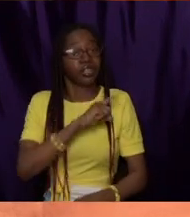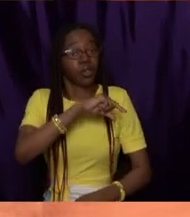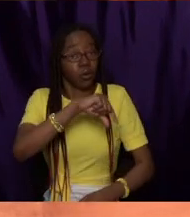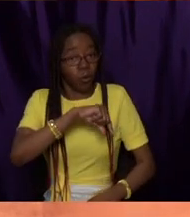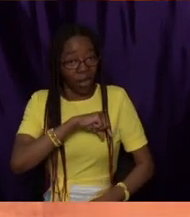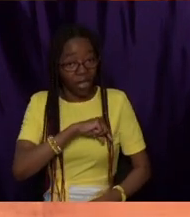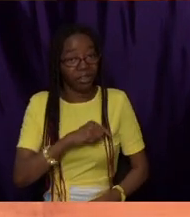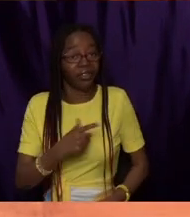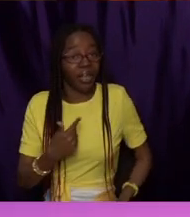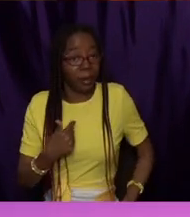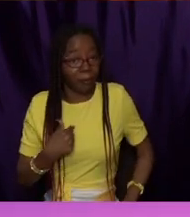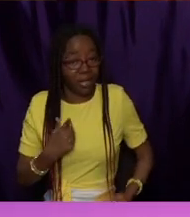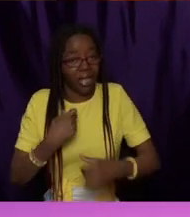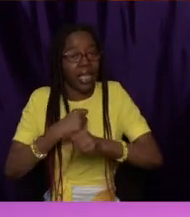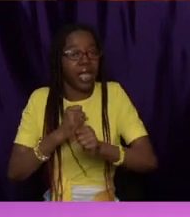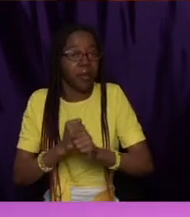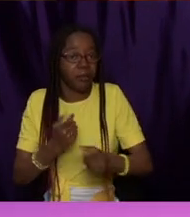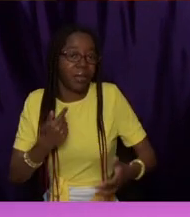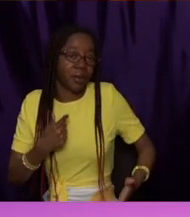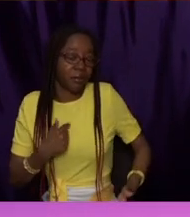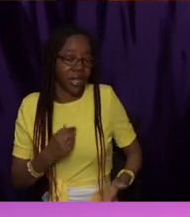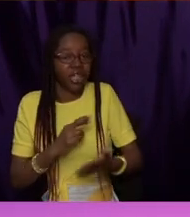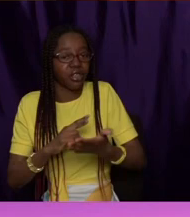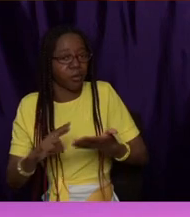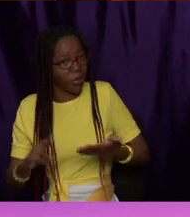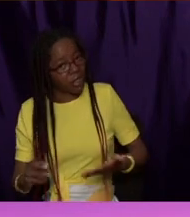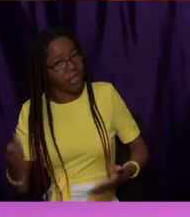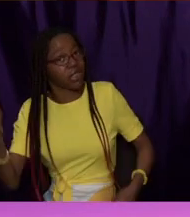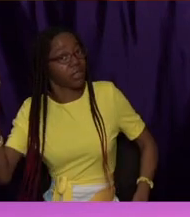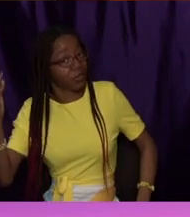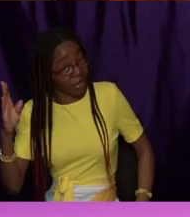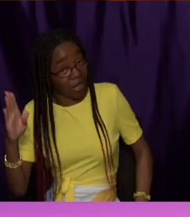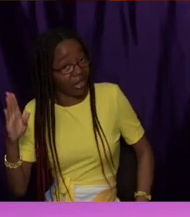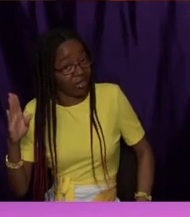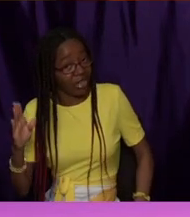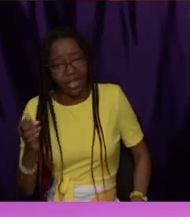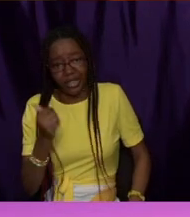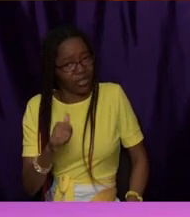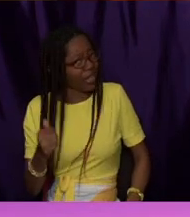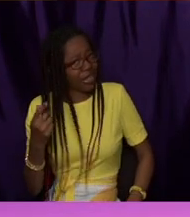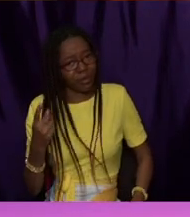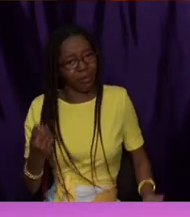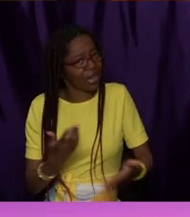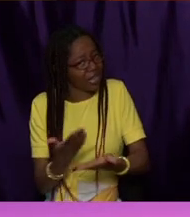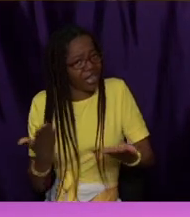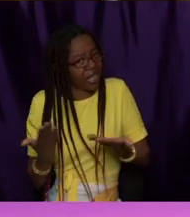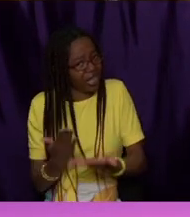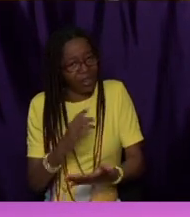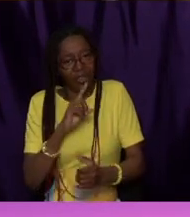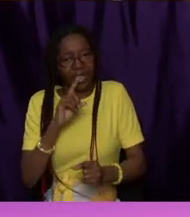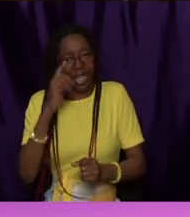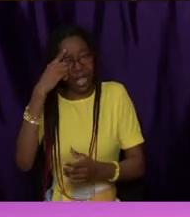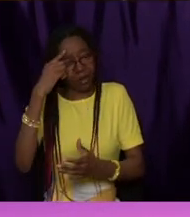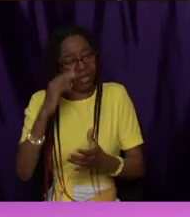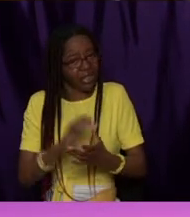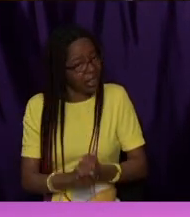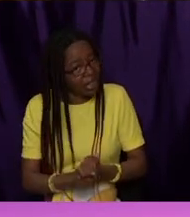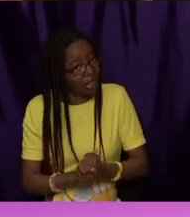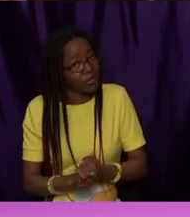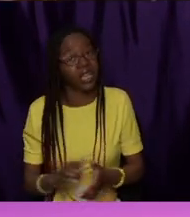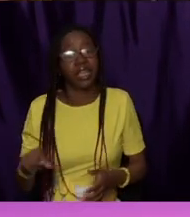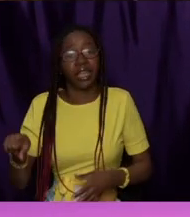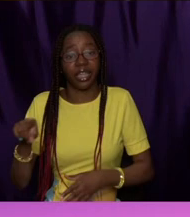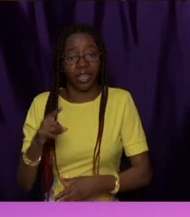me and make me the righteousness of God. Is there anybody here that believes that they are